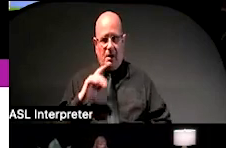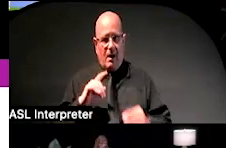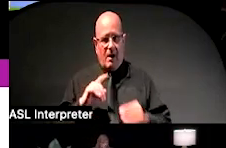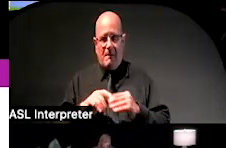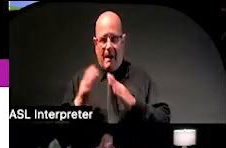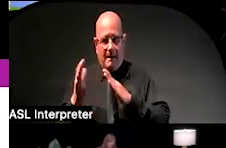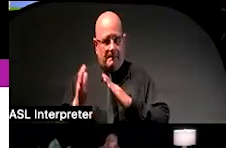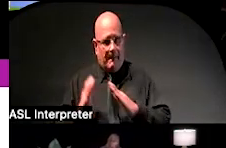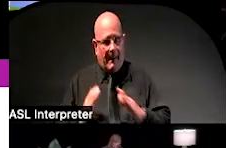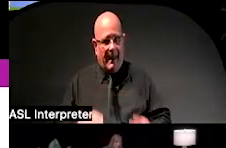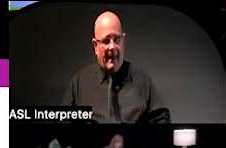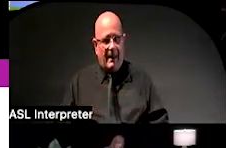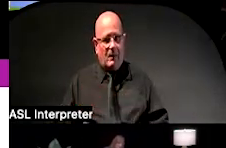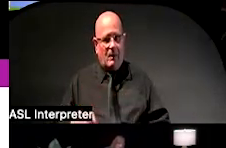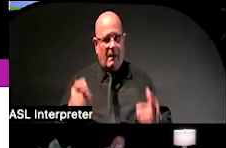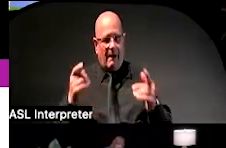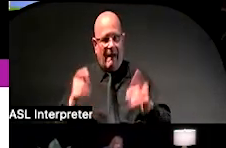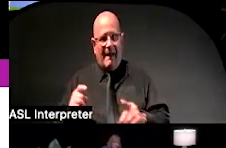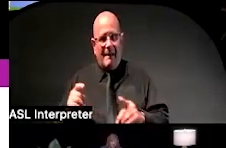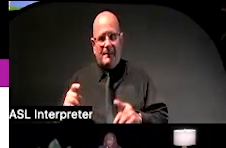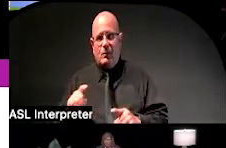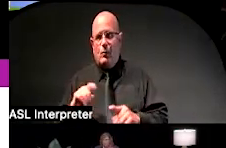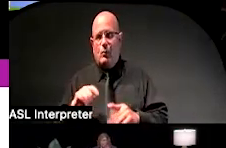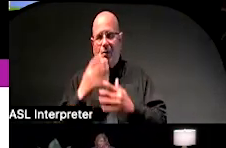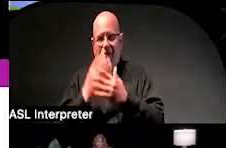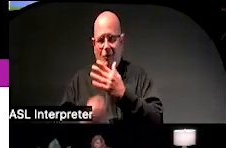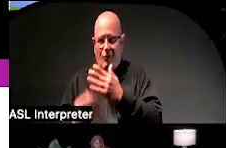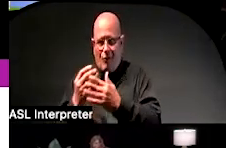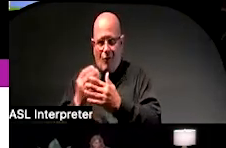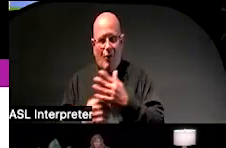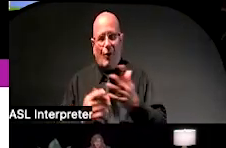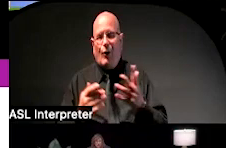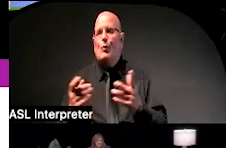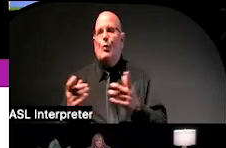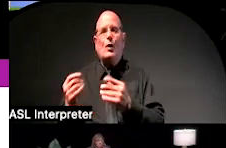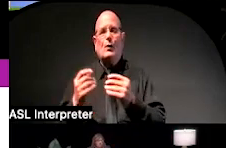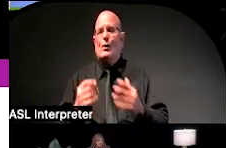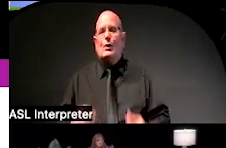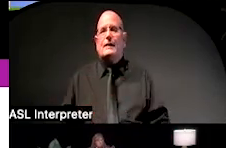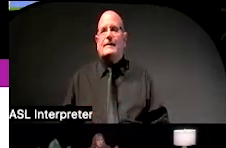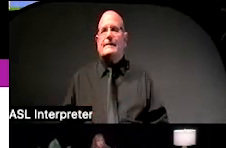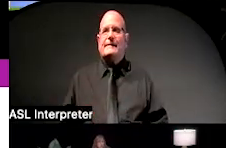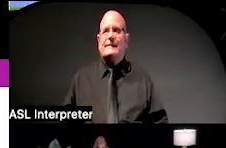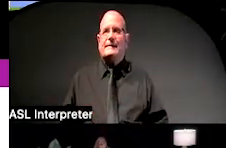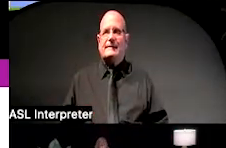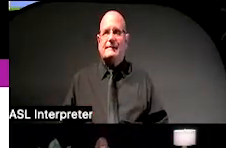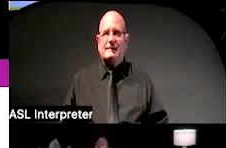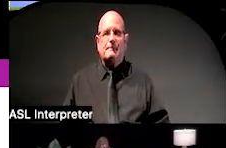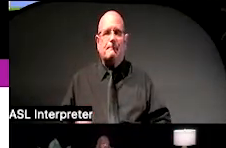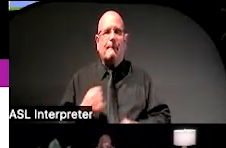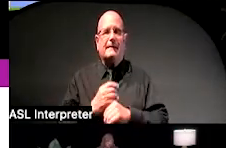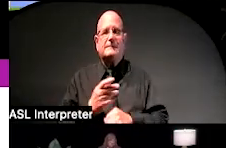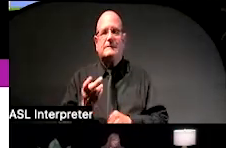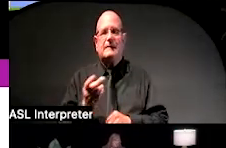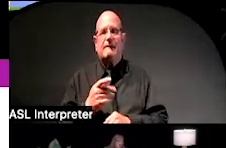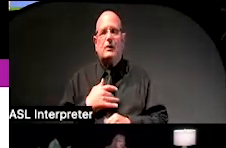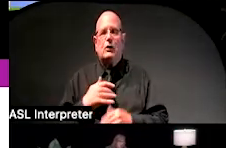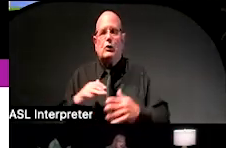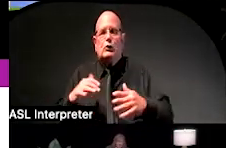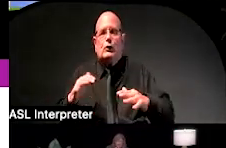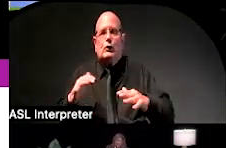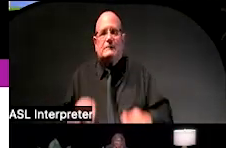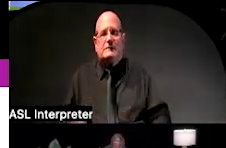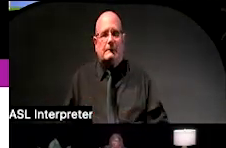planning, what's going to happen when they're not here, what do we do? It makes them nervous. How much money